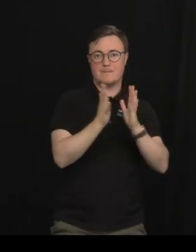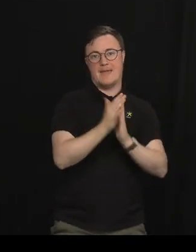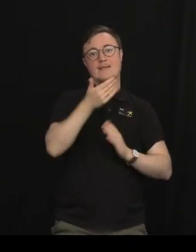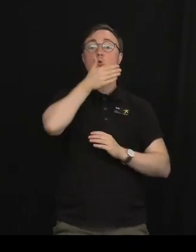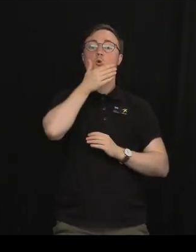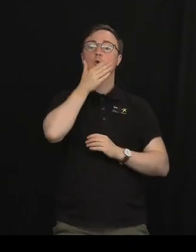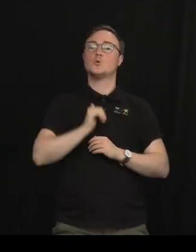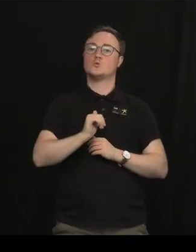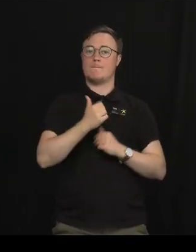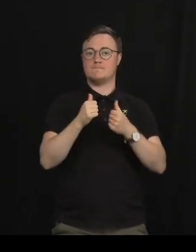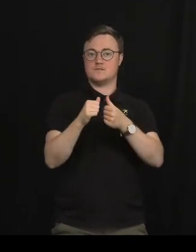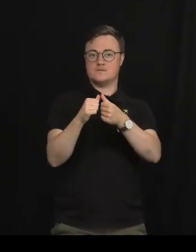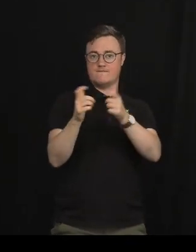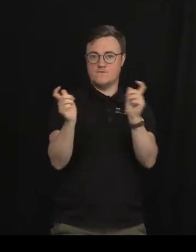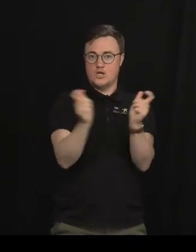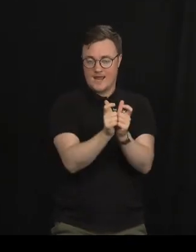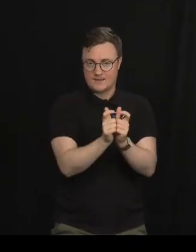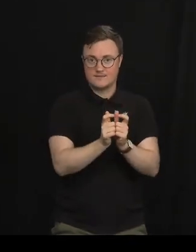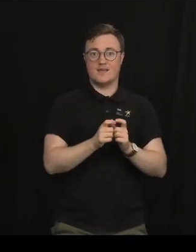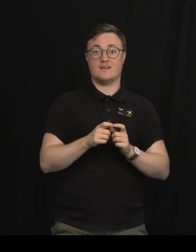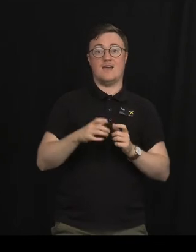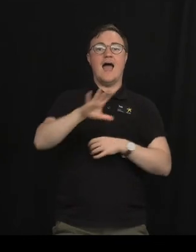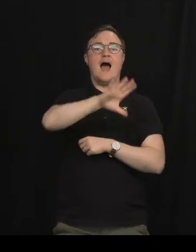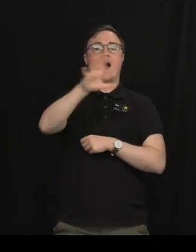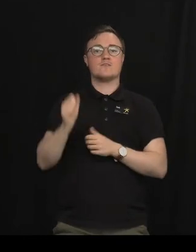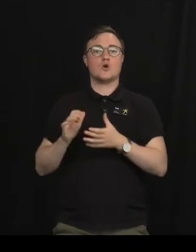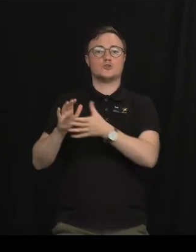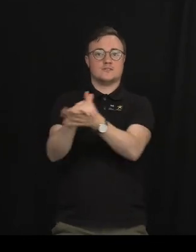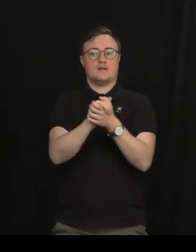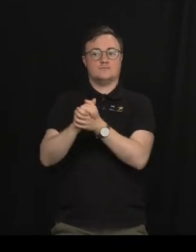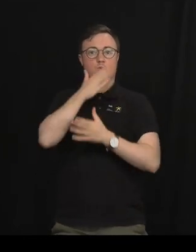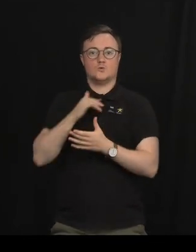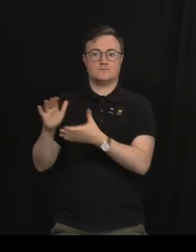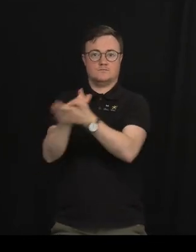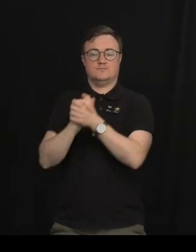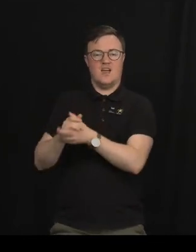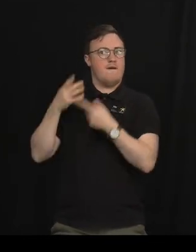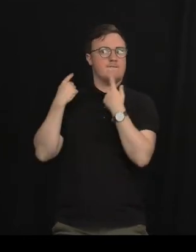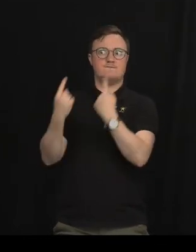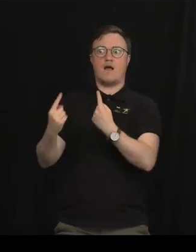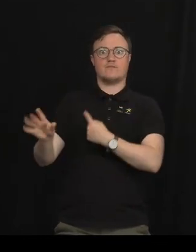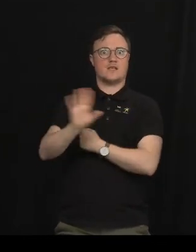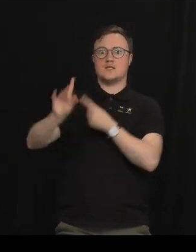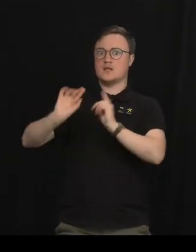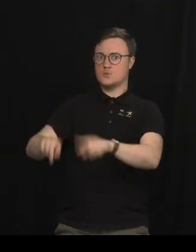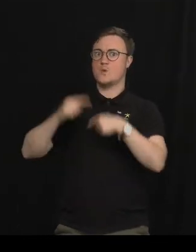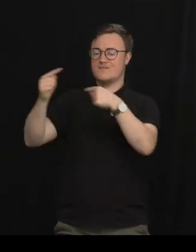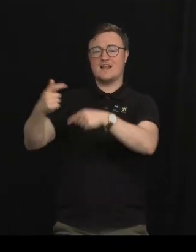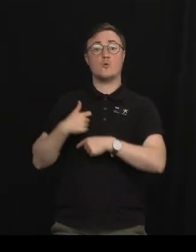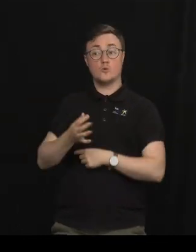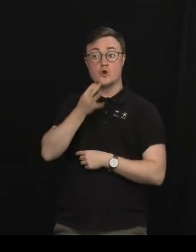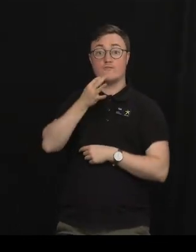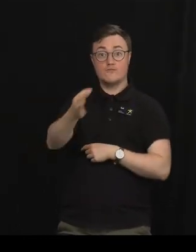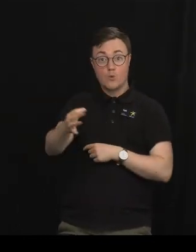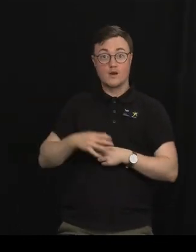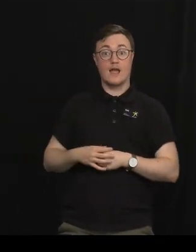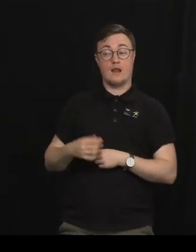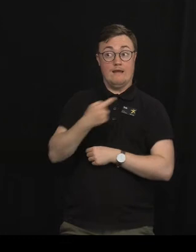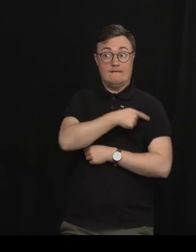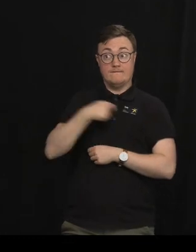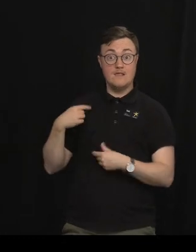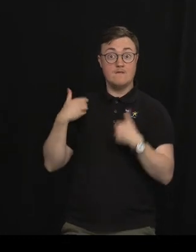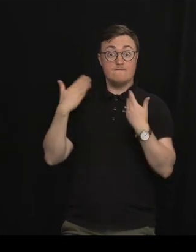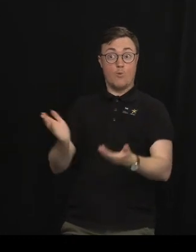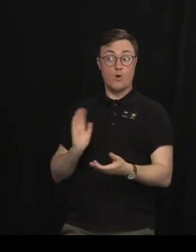we've seen happening with the African Union during the last 5-10 years, amazing. They are big. My question to them was, will you allow us to be a partner